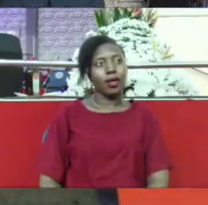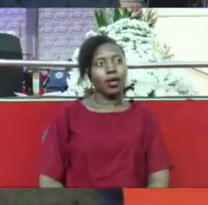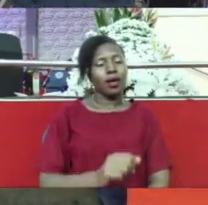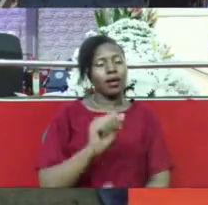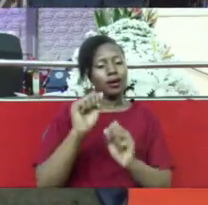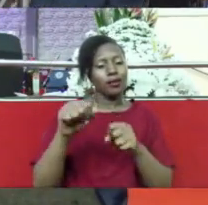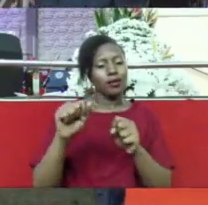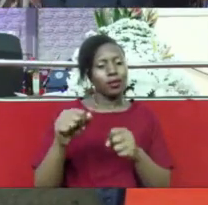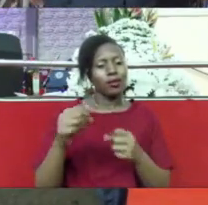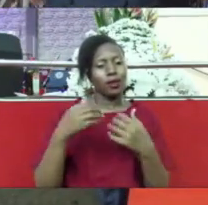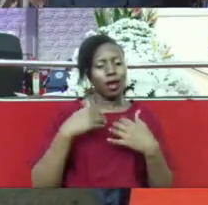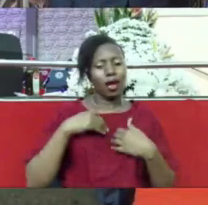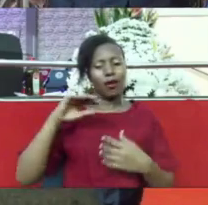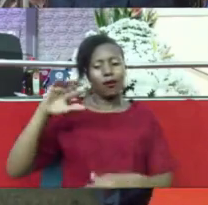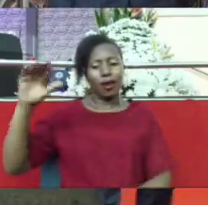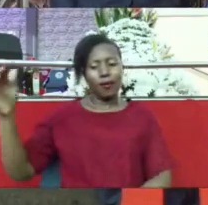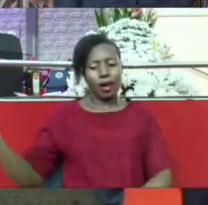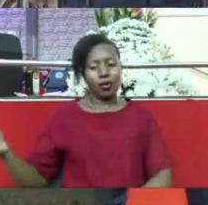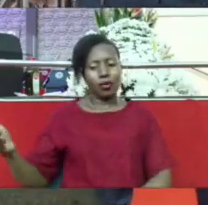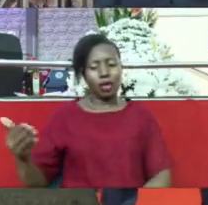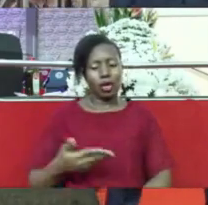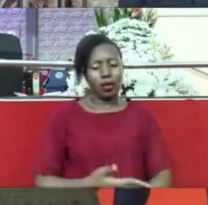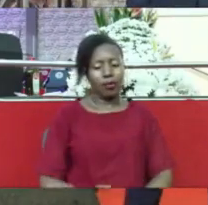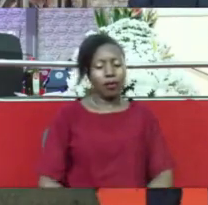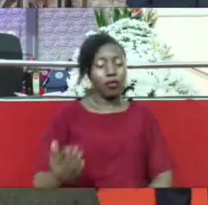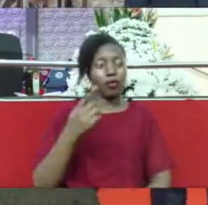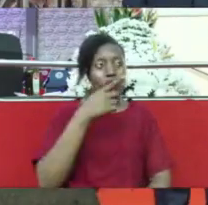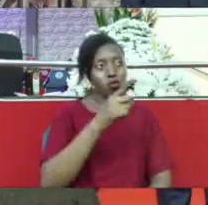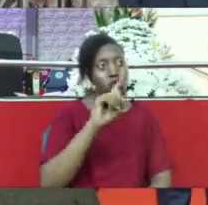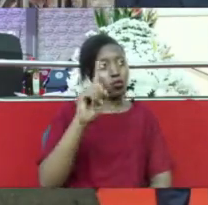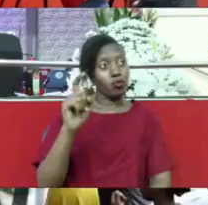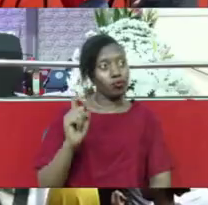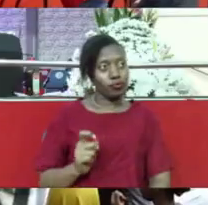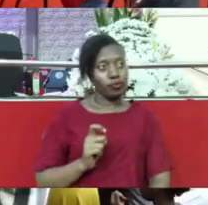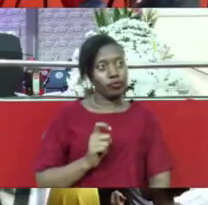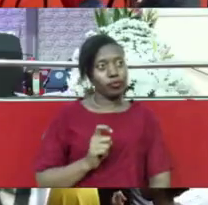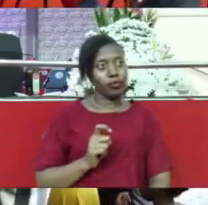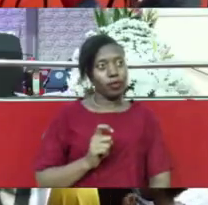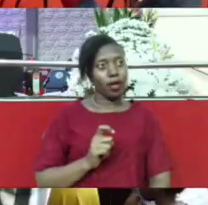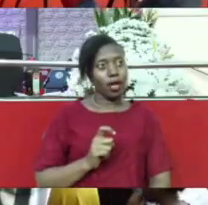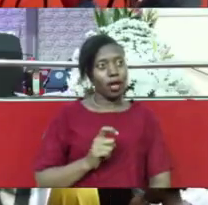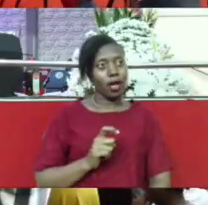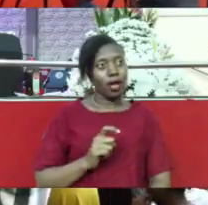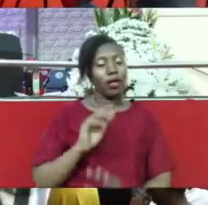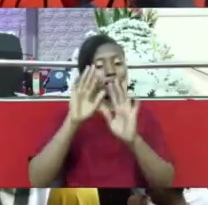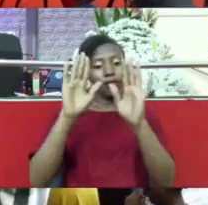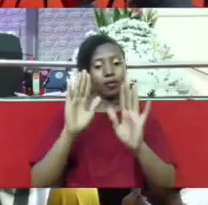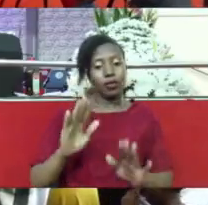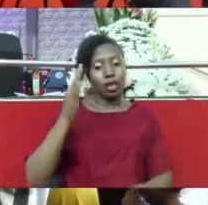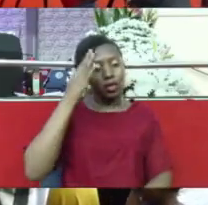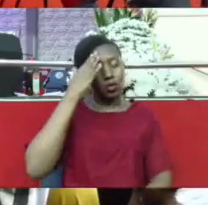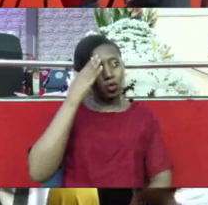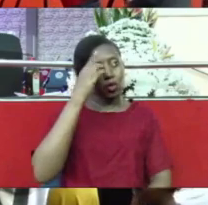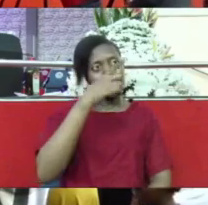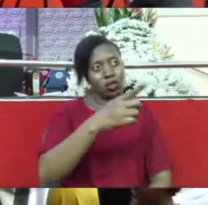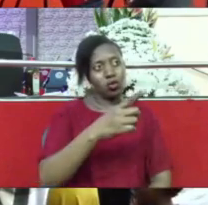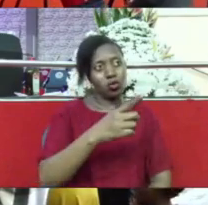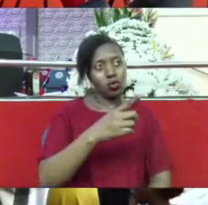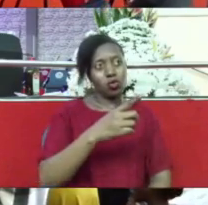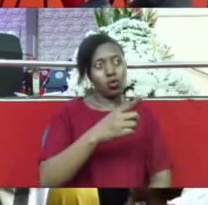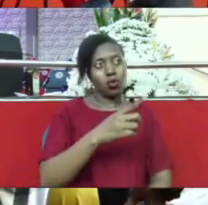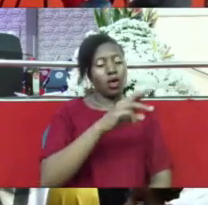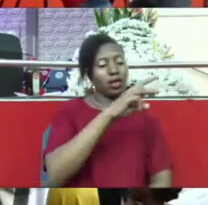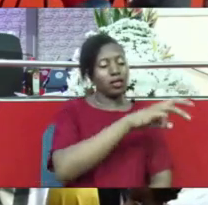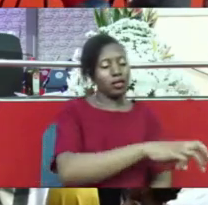mbele yako? I would like to let you know that you are just a harrow. Jua tu wewe ni silaha. Jehovah God